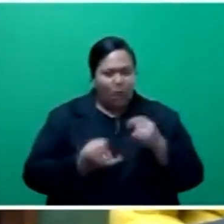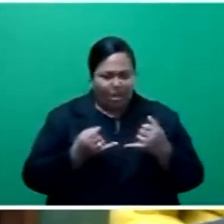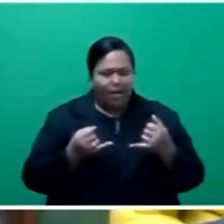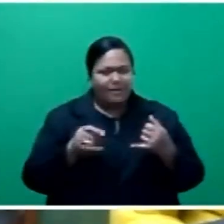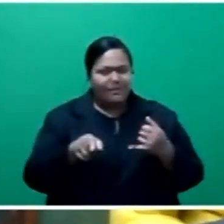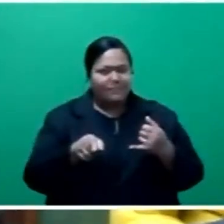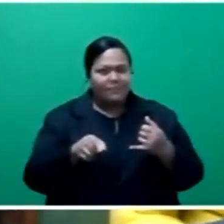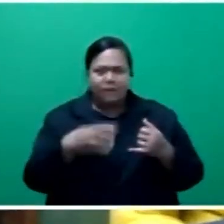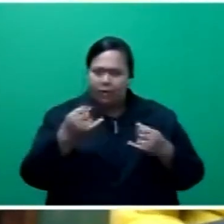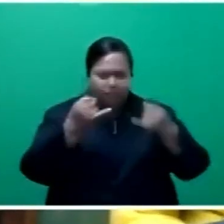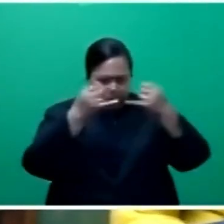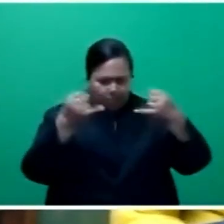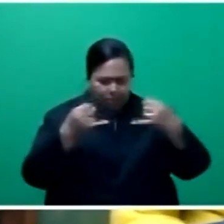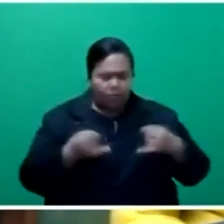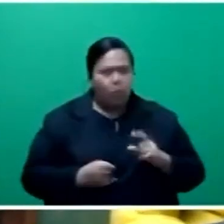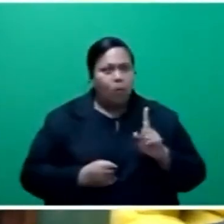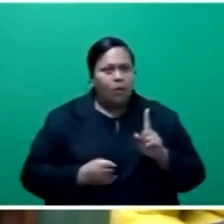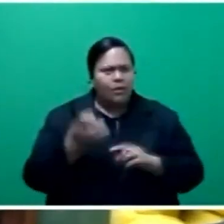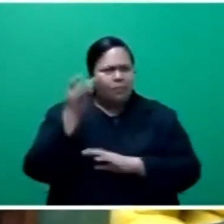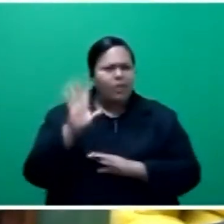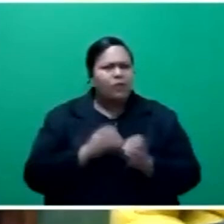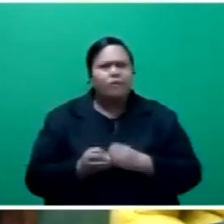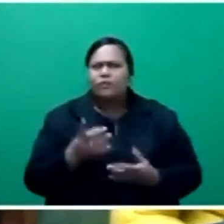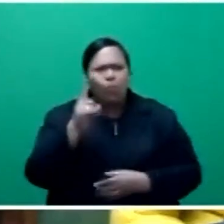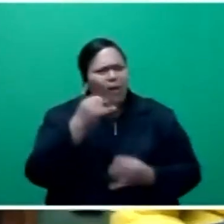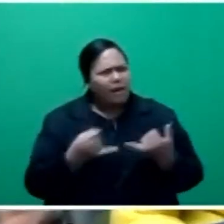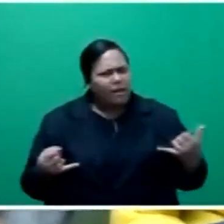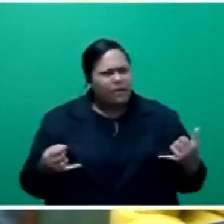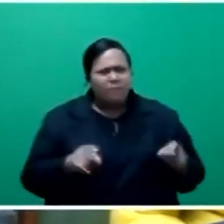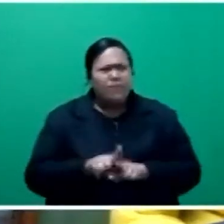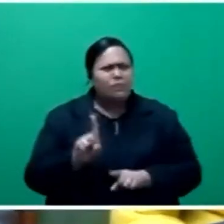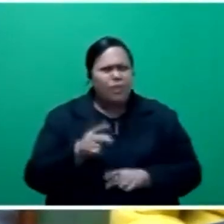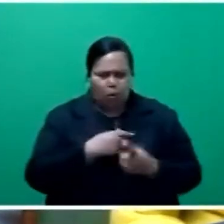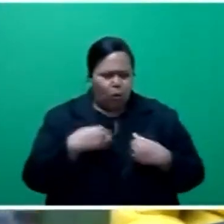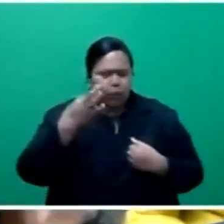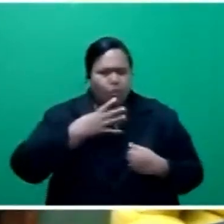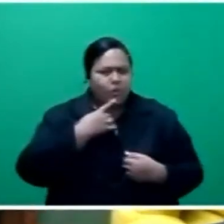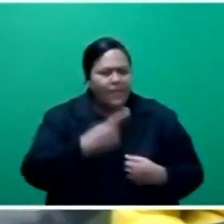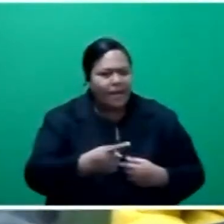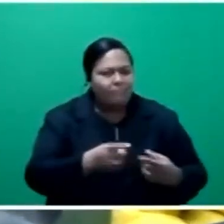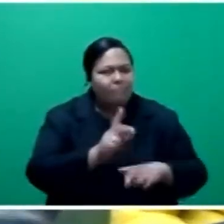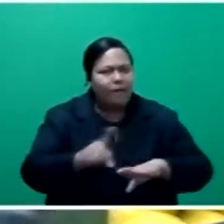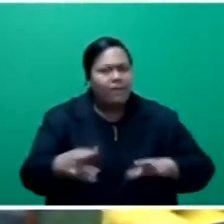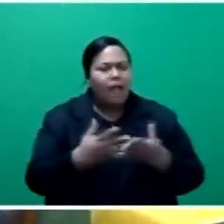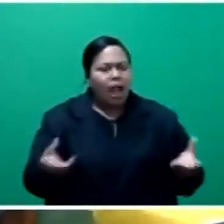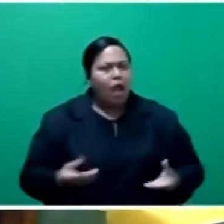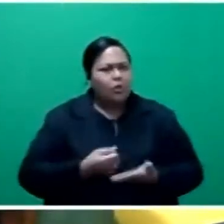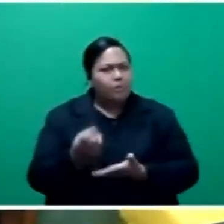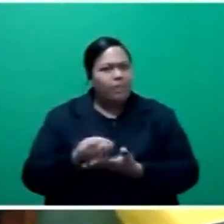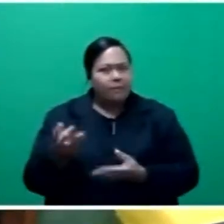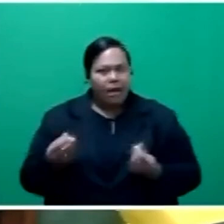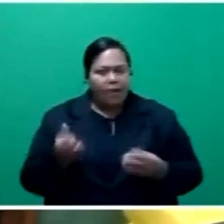item. All the independent officers have one line item. What does that mean? We don't tell Parliament how to spend their money. They come and make submissions on the